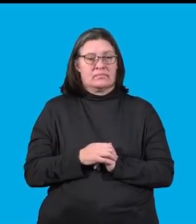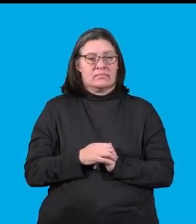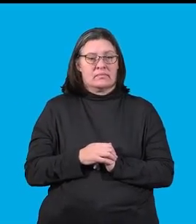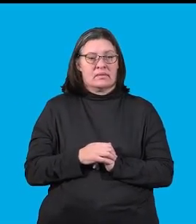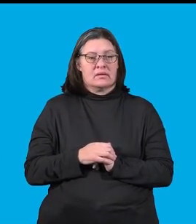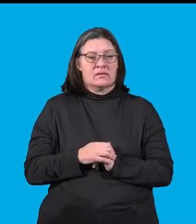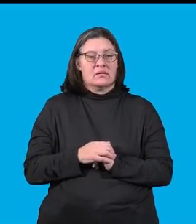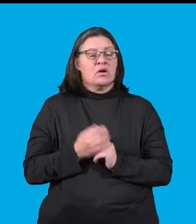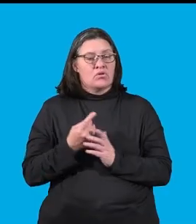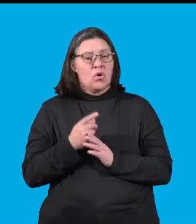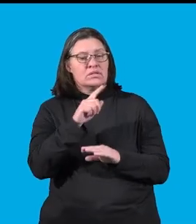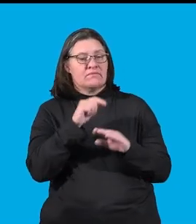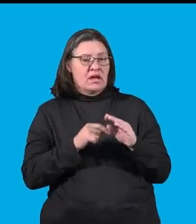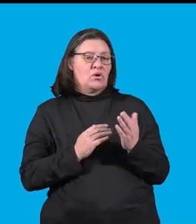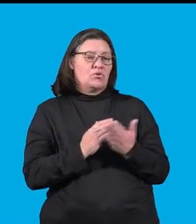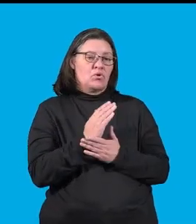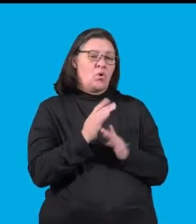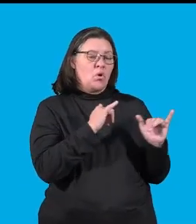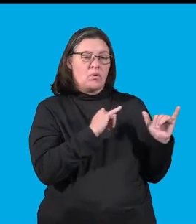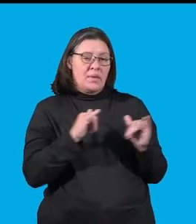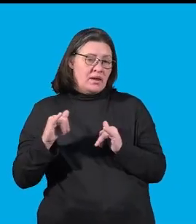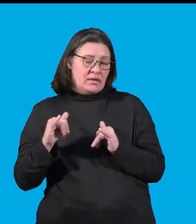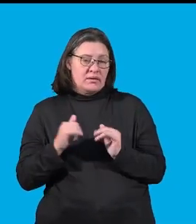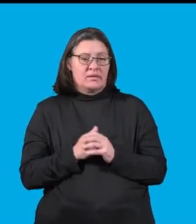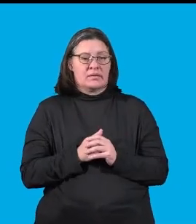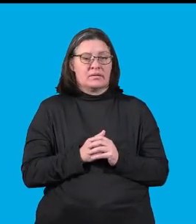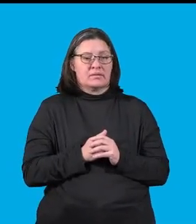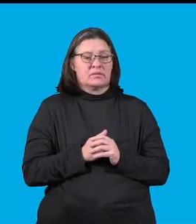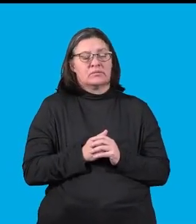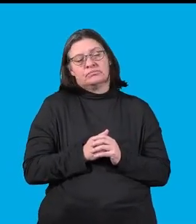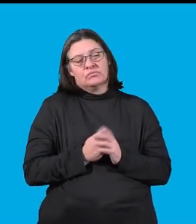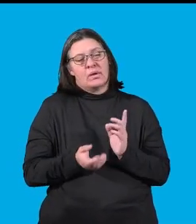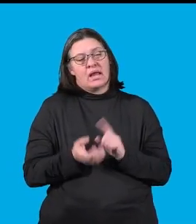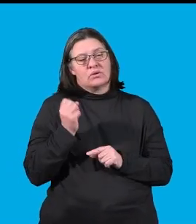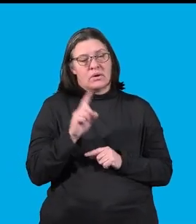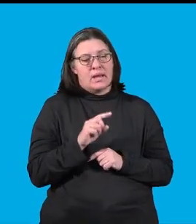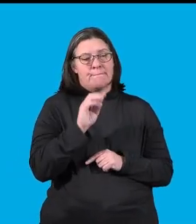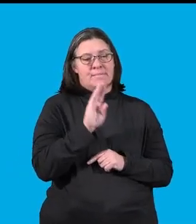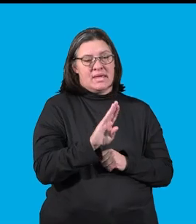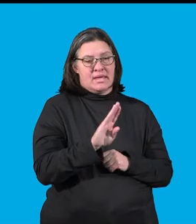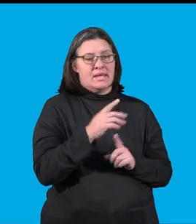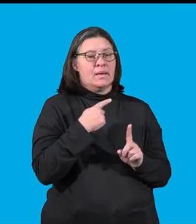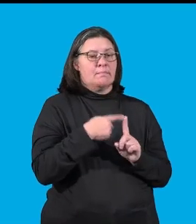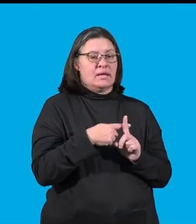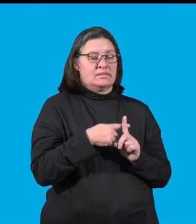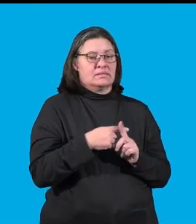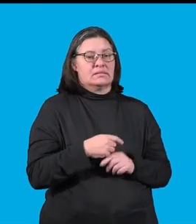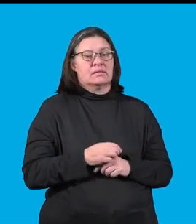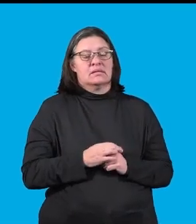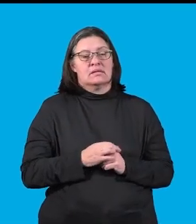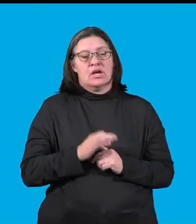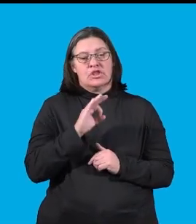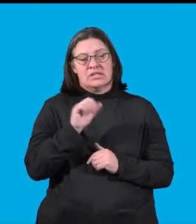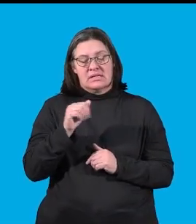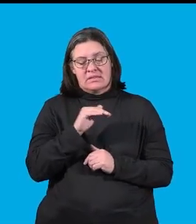positive 216. You can divide through by a common factor, and let's see what we get. We get b